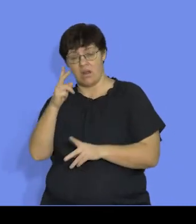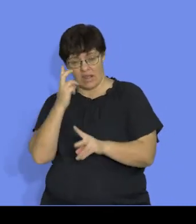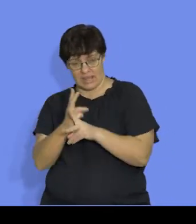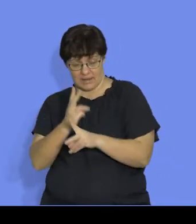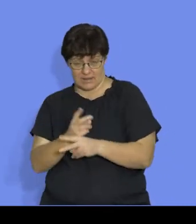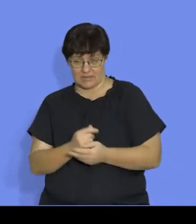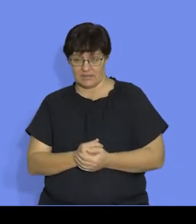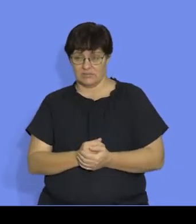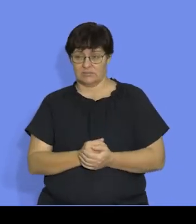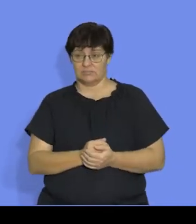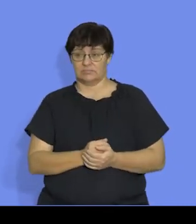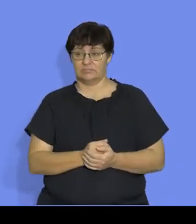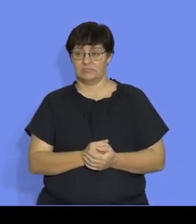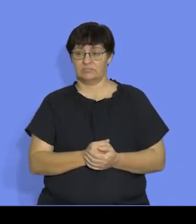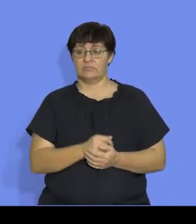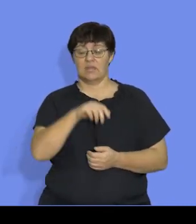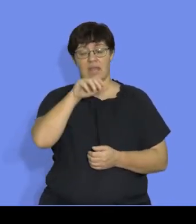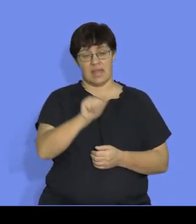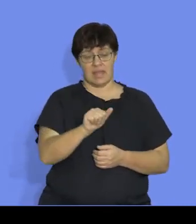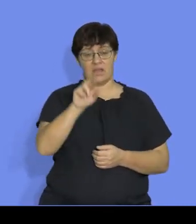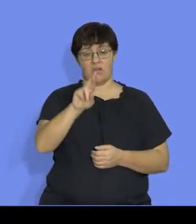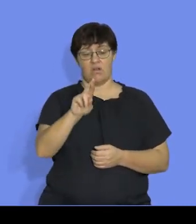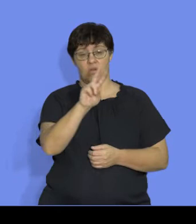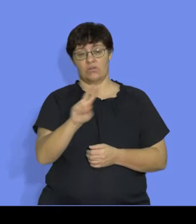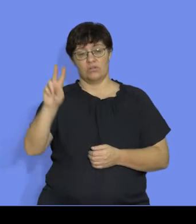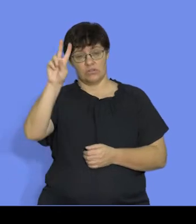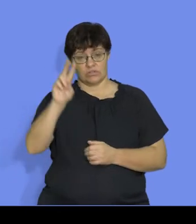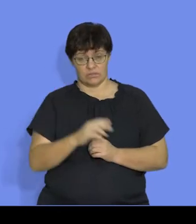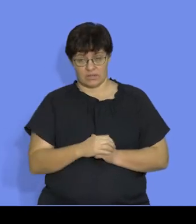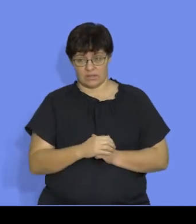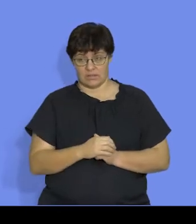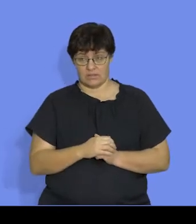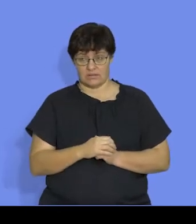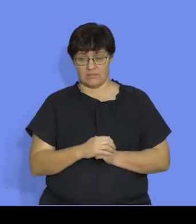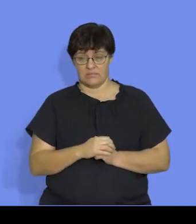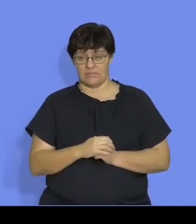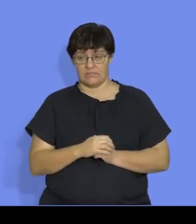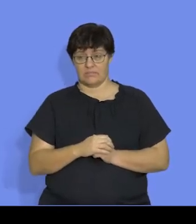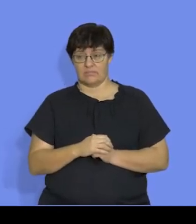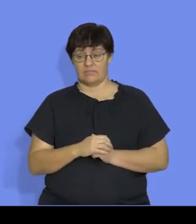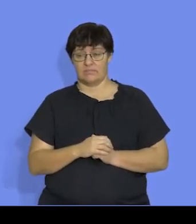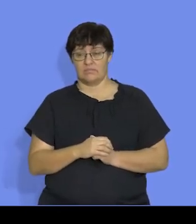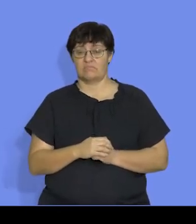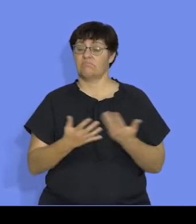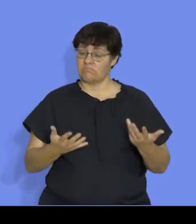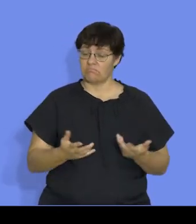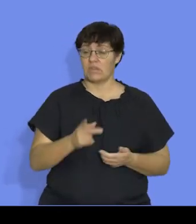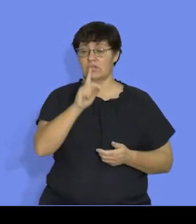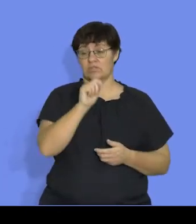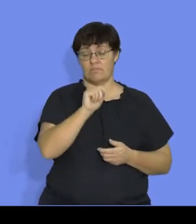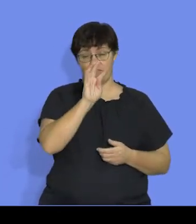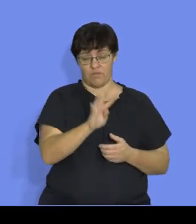R again. So T3 will be equal to AR squared.